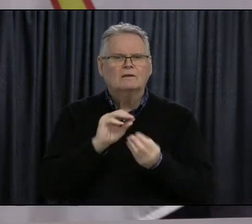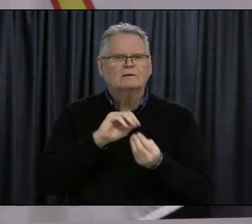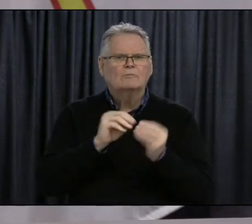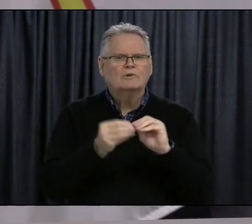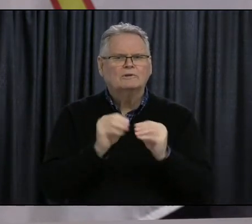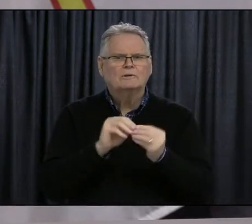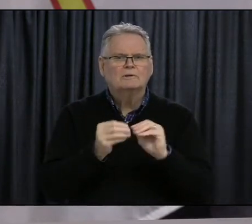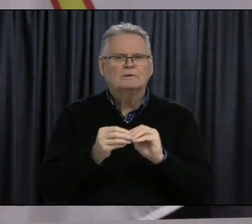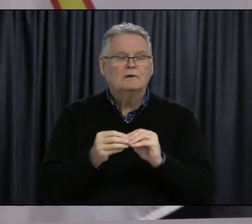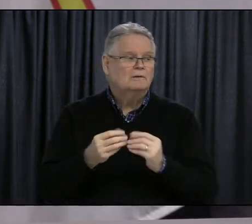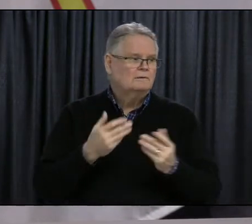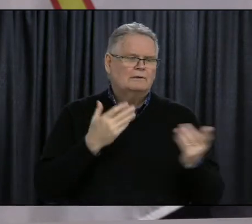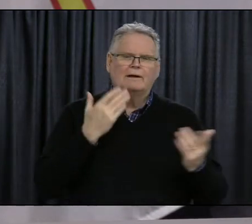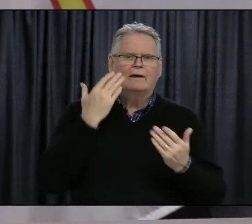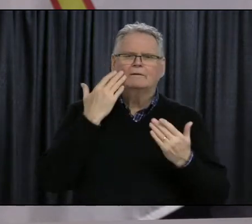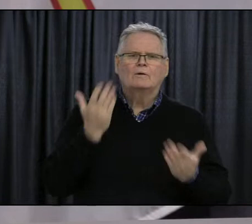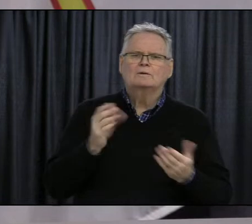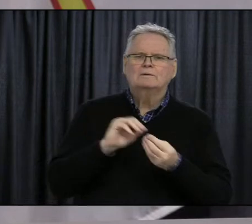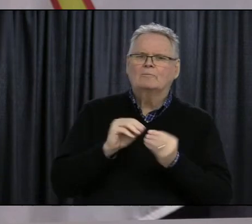Elizabeth. Oh, thanks.